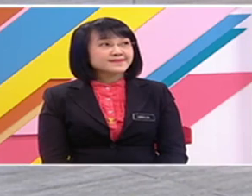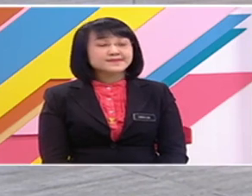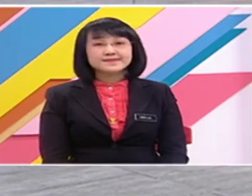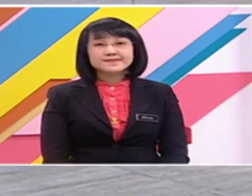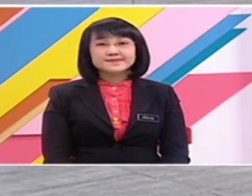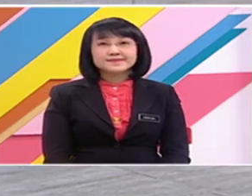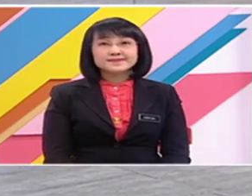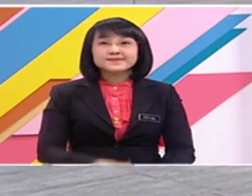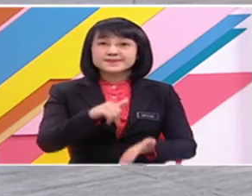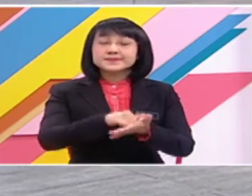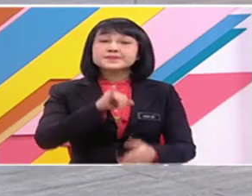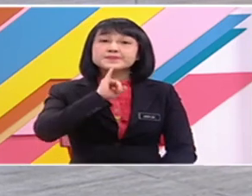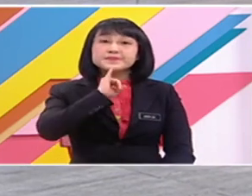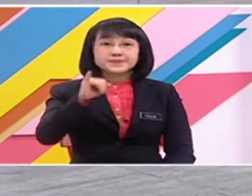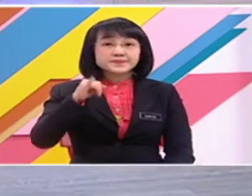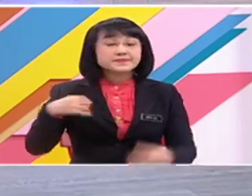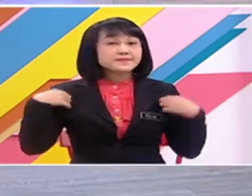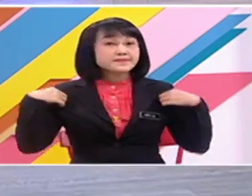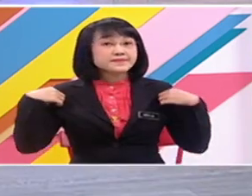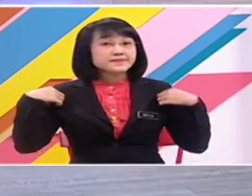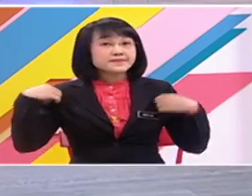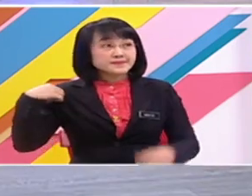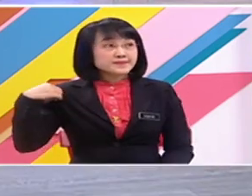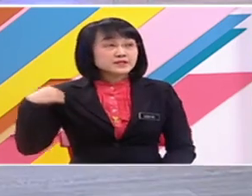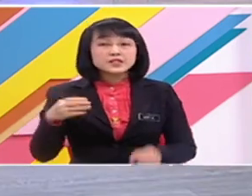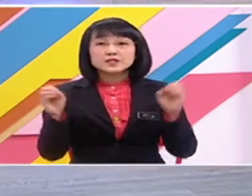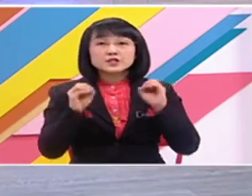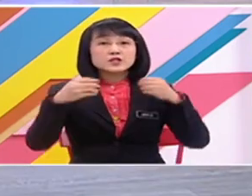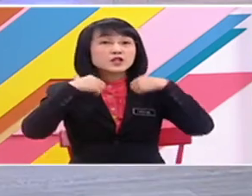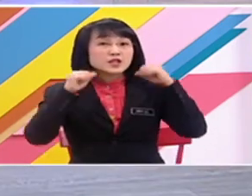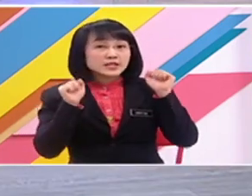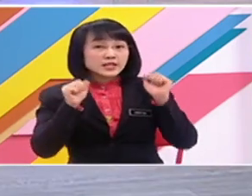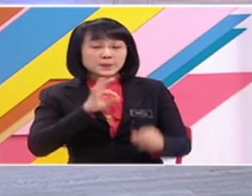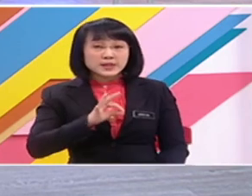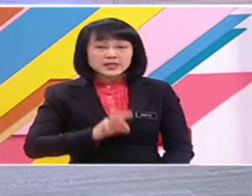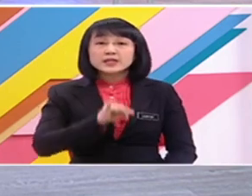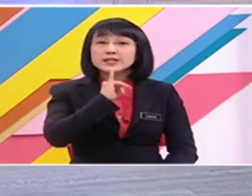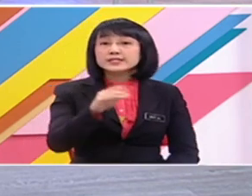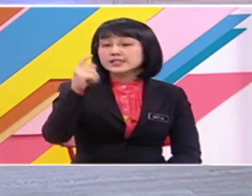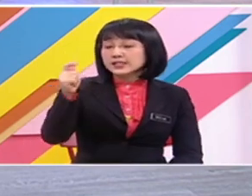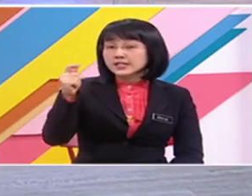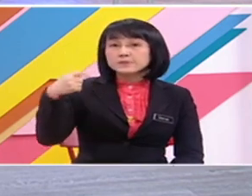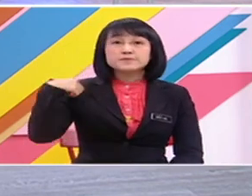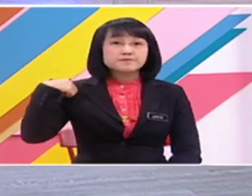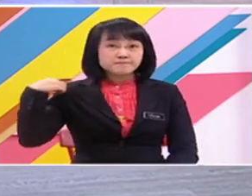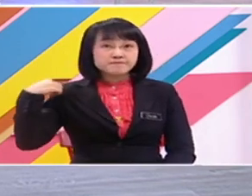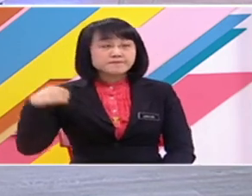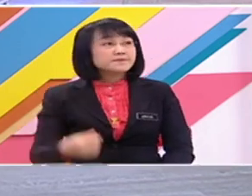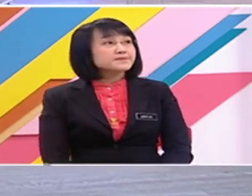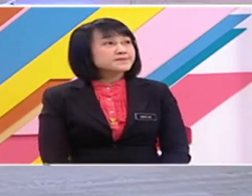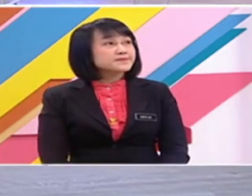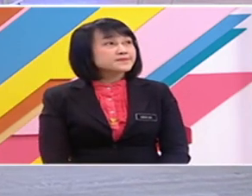is a shirt, and without the collar and the buttons is a t-shirt. Yes. Okay. But there, over there we have